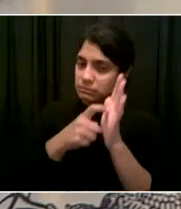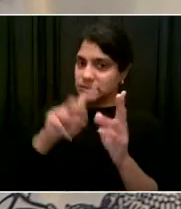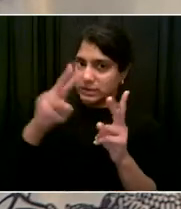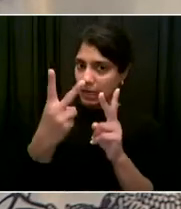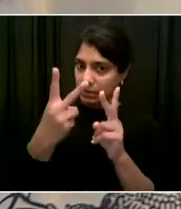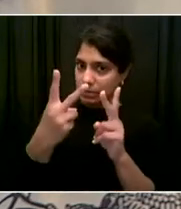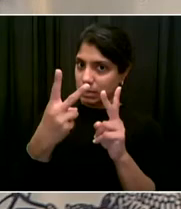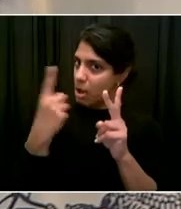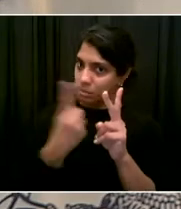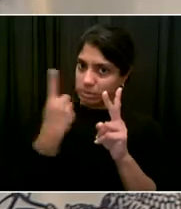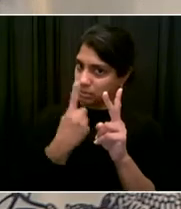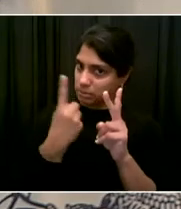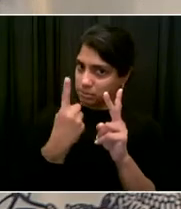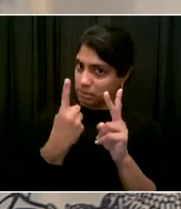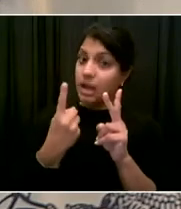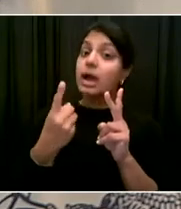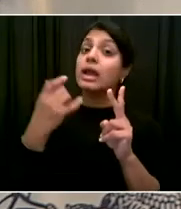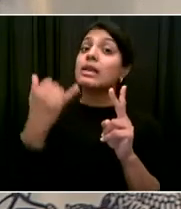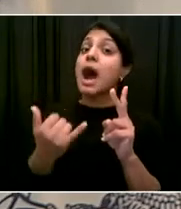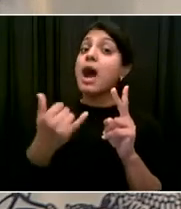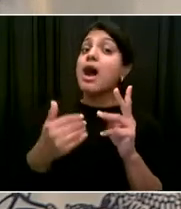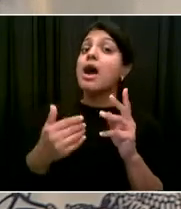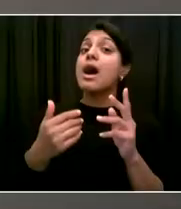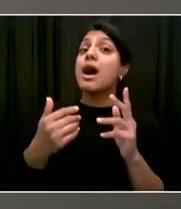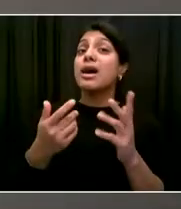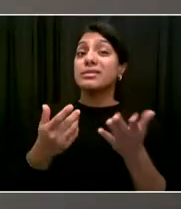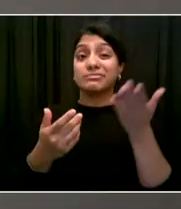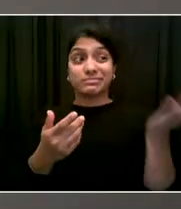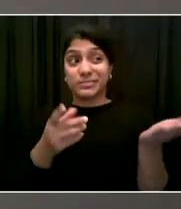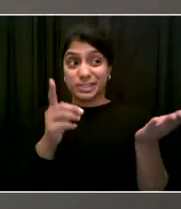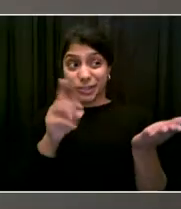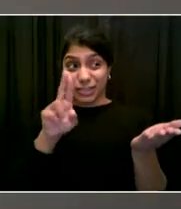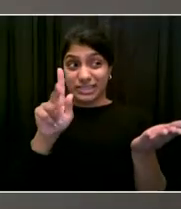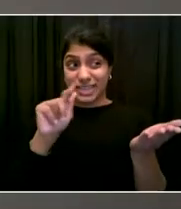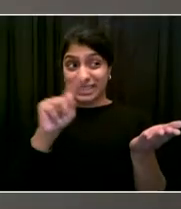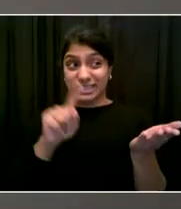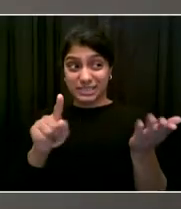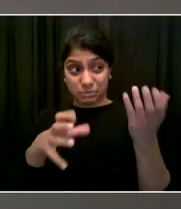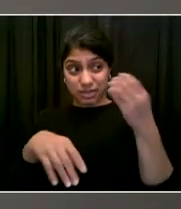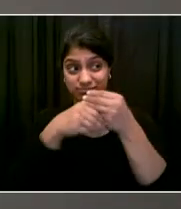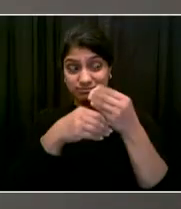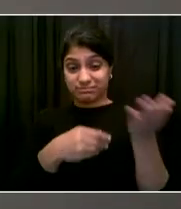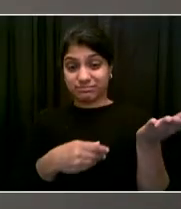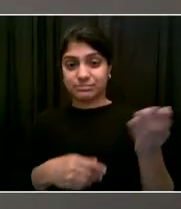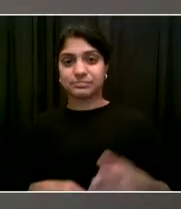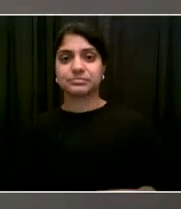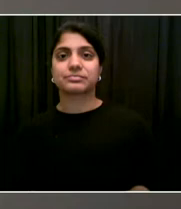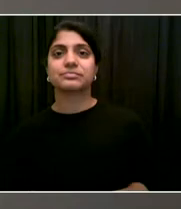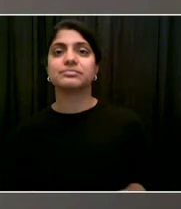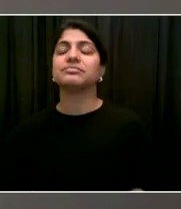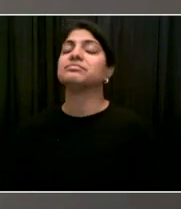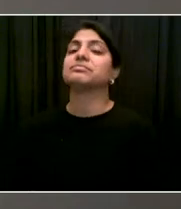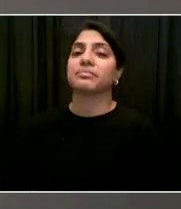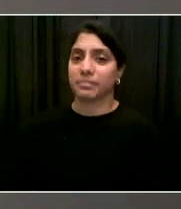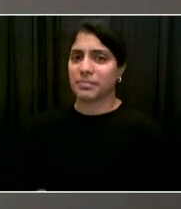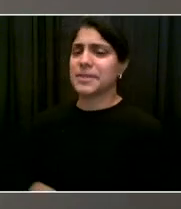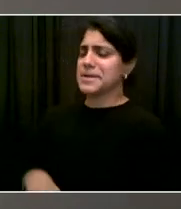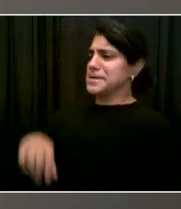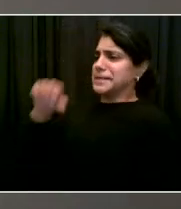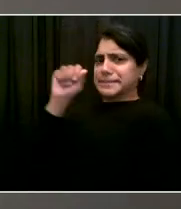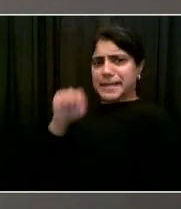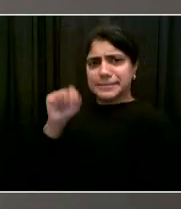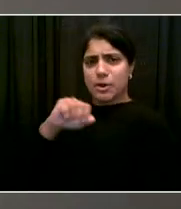they get their first dose, when their second dose is due. We remind them. And just as people